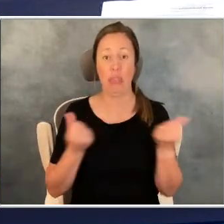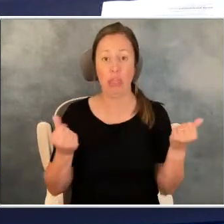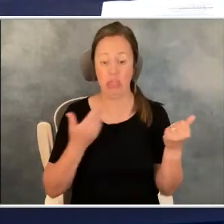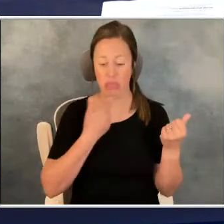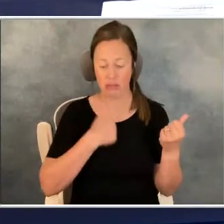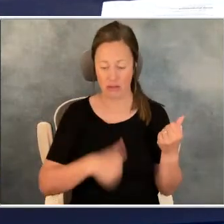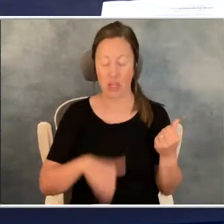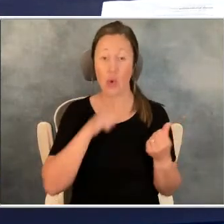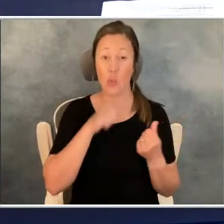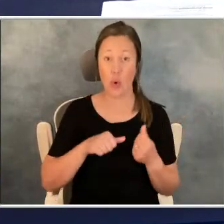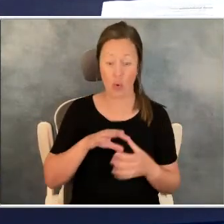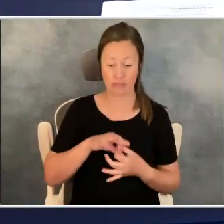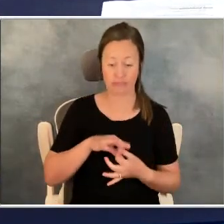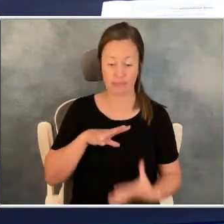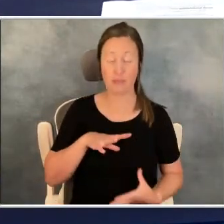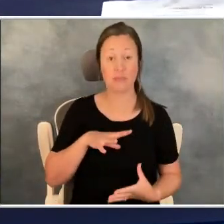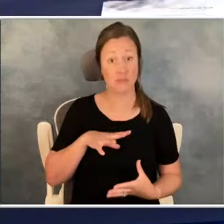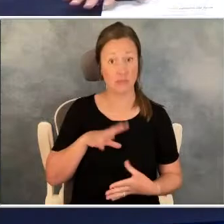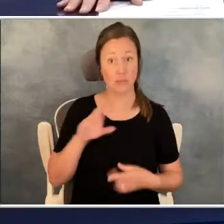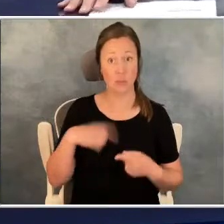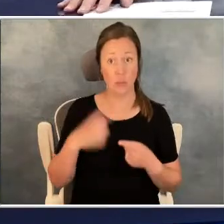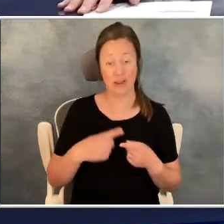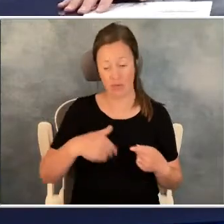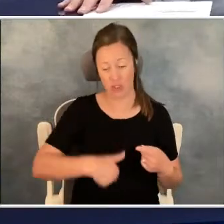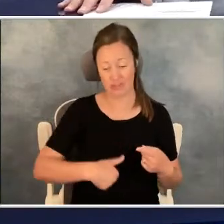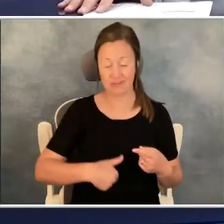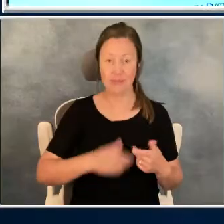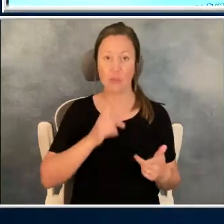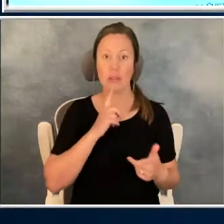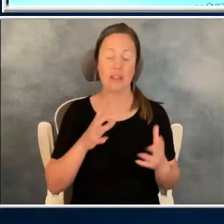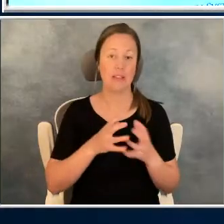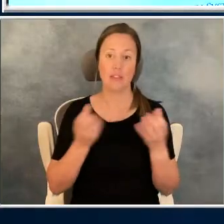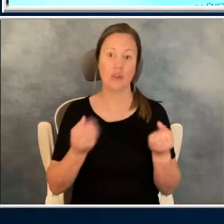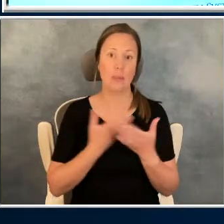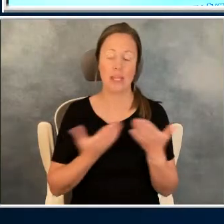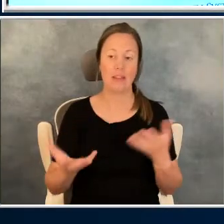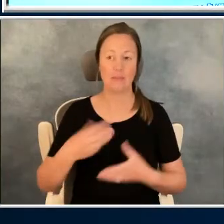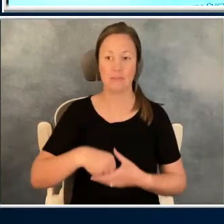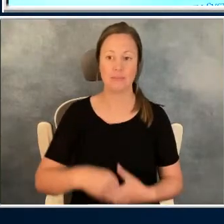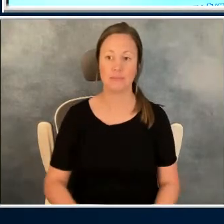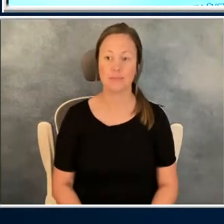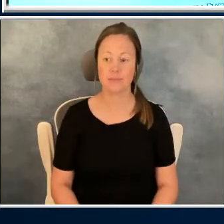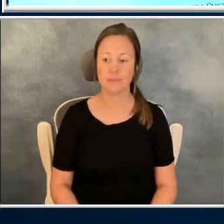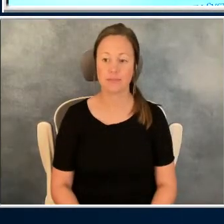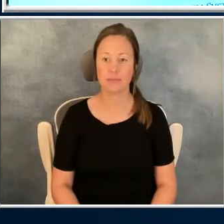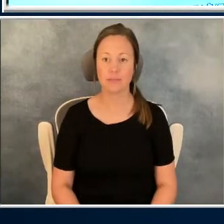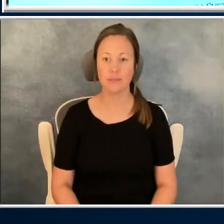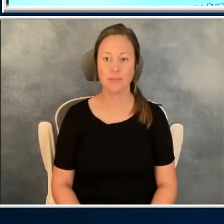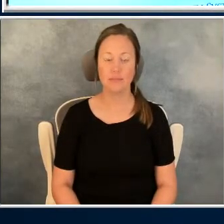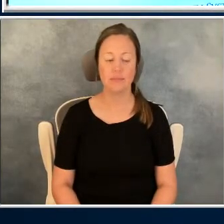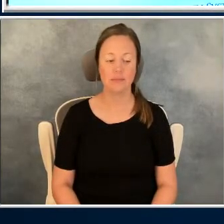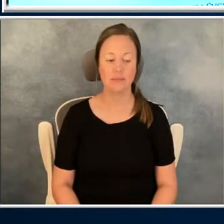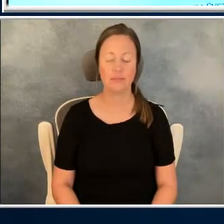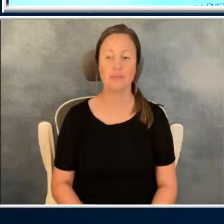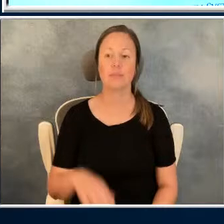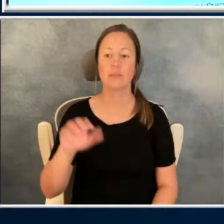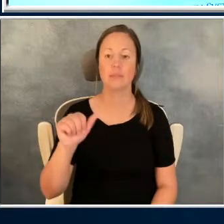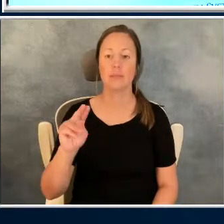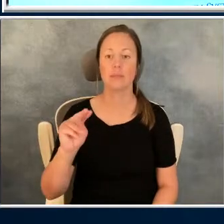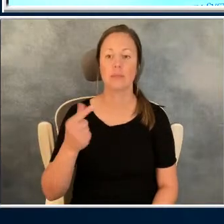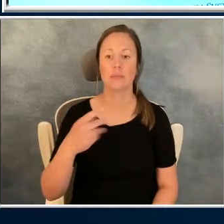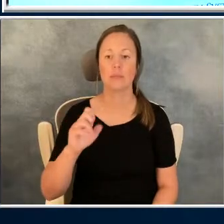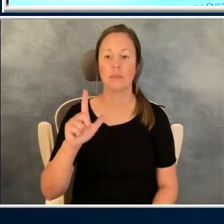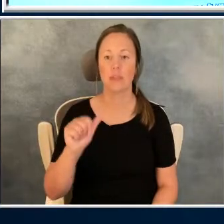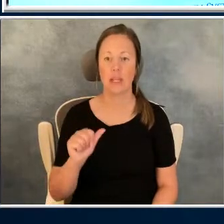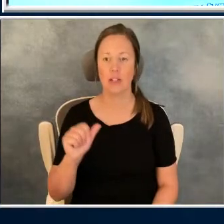intestine. There's so many things that go into how drugs are delivered. Yep, that's right. Angela has a personal question for Dr. Stites. Well, it's not too personal.